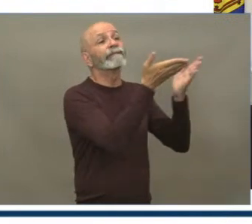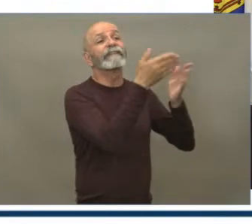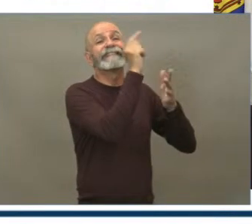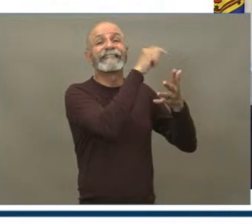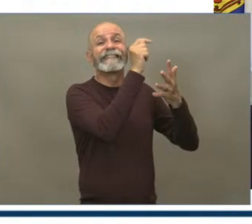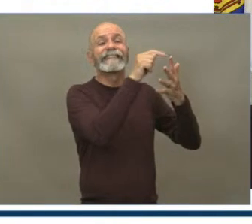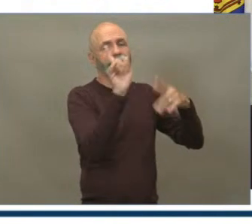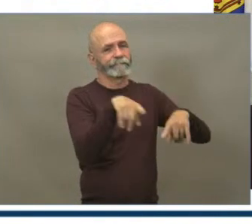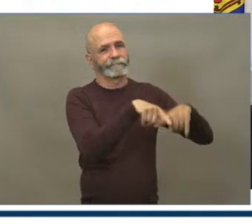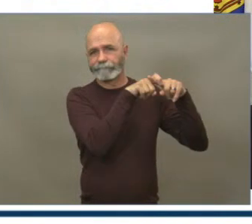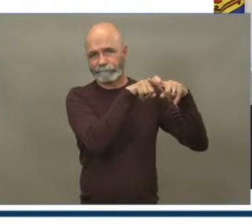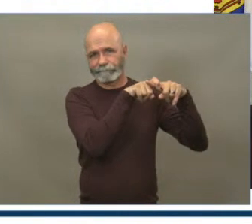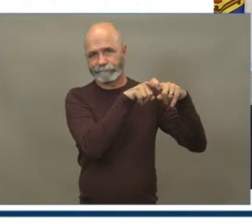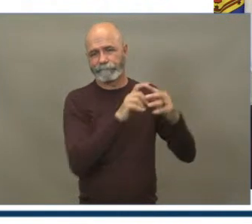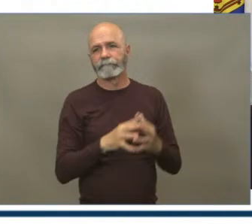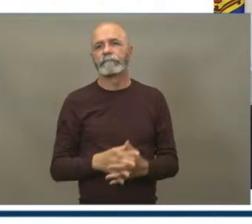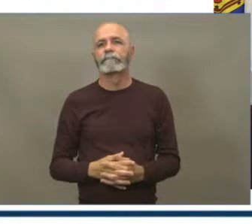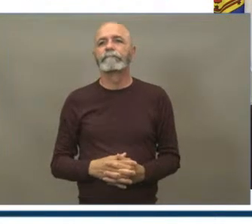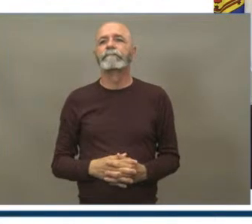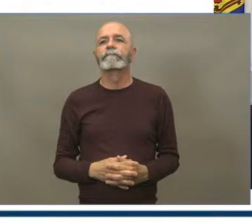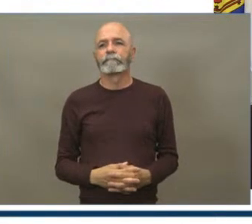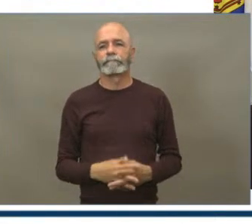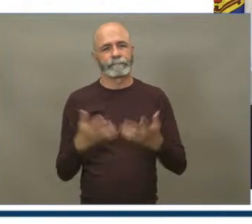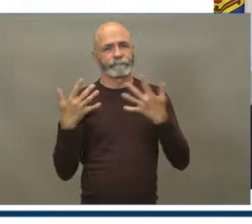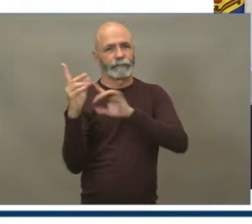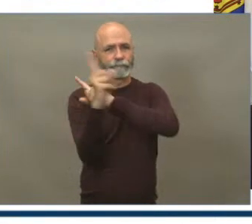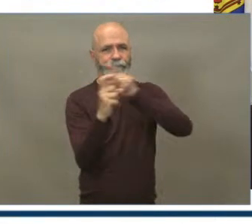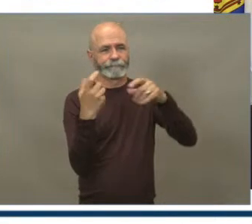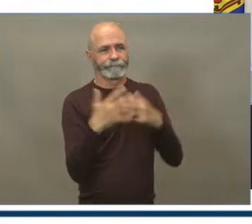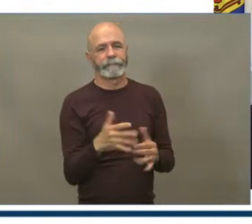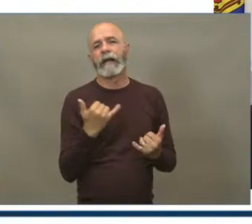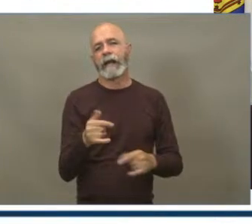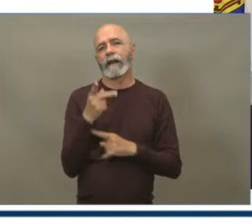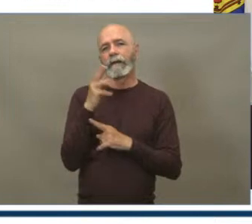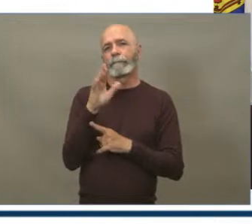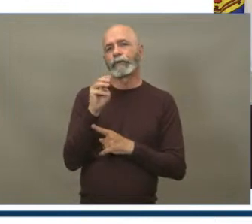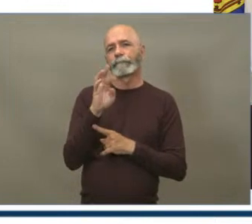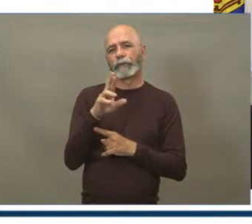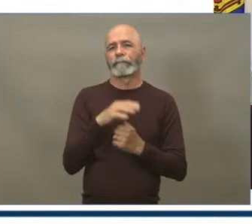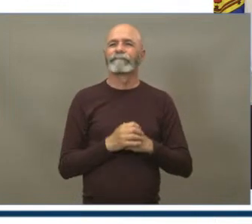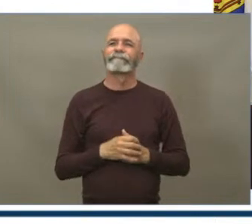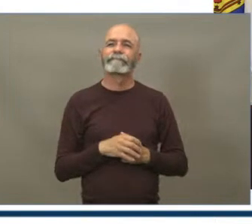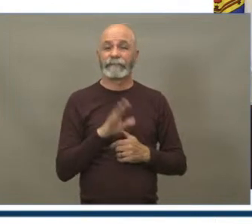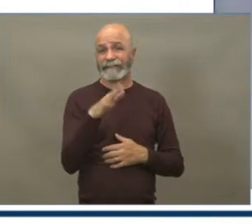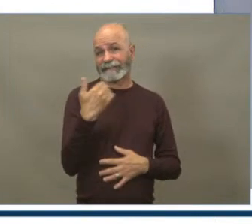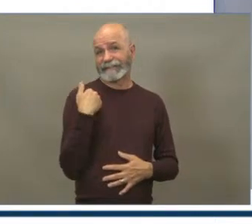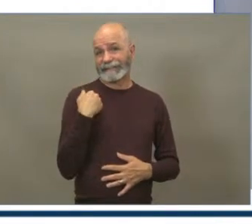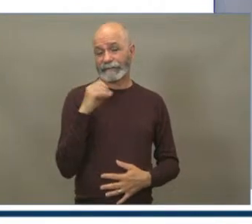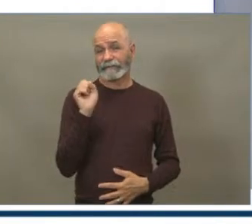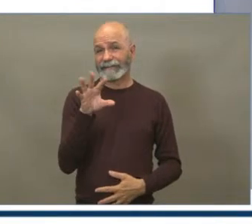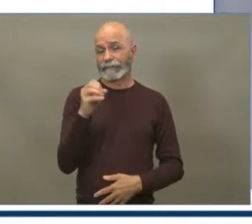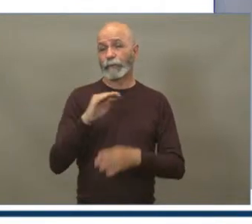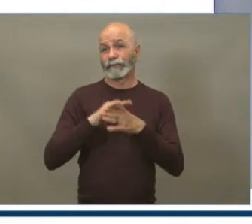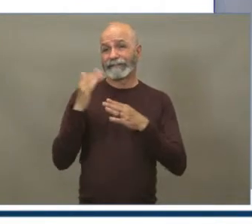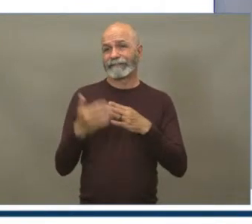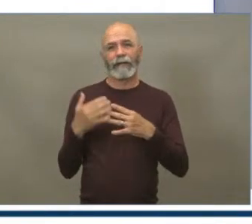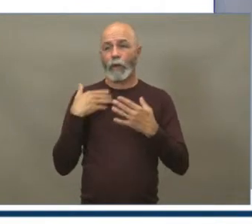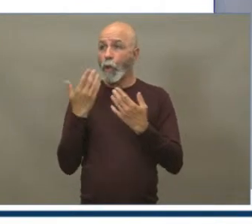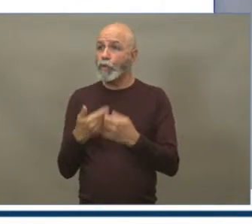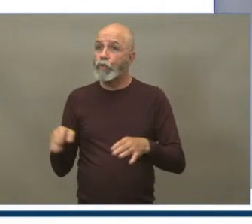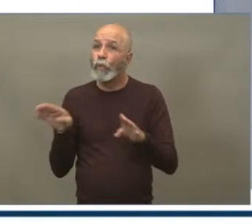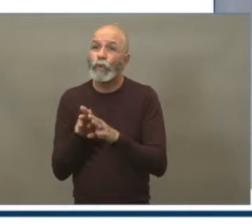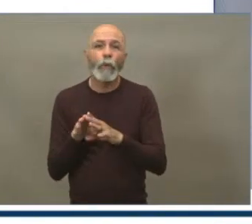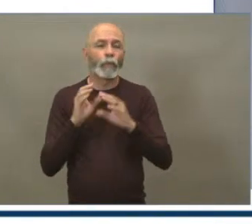Back to you, Premier. Thank you. We've just come through a tough weekend of being locked down and not able to visit loved ones, especially with Mother's